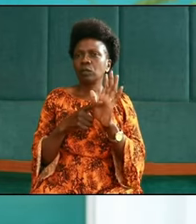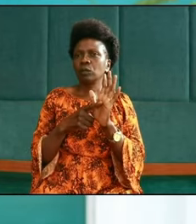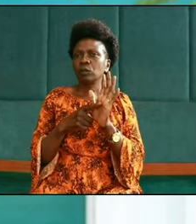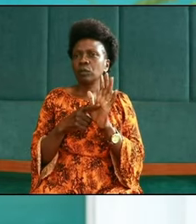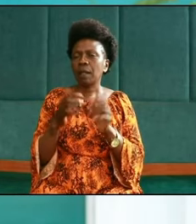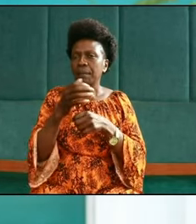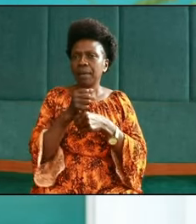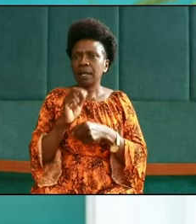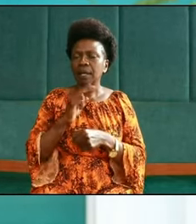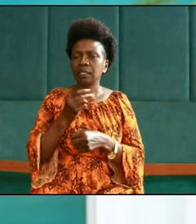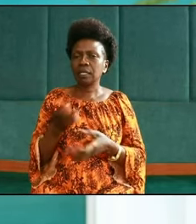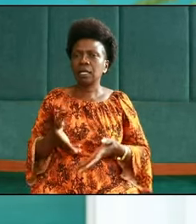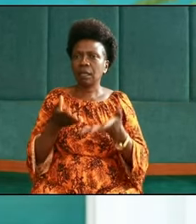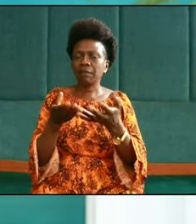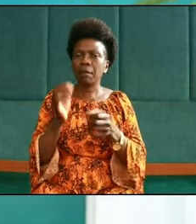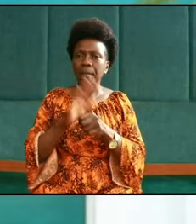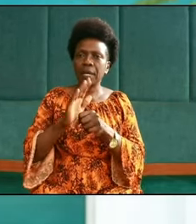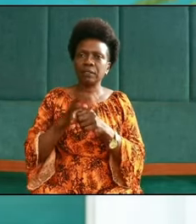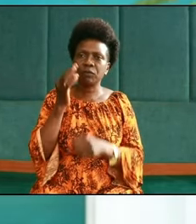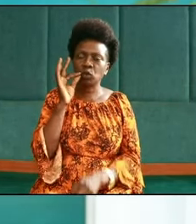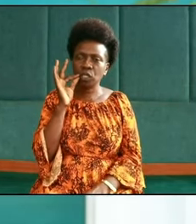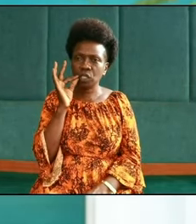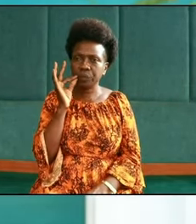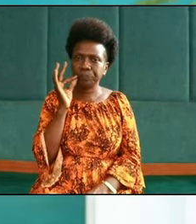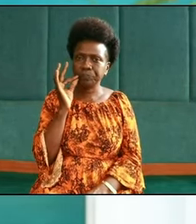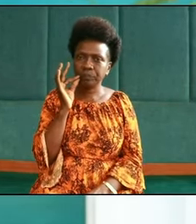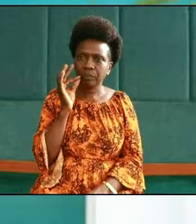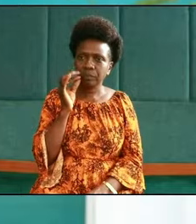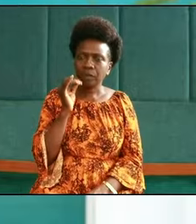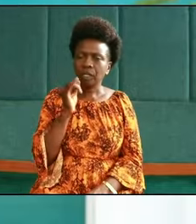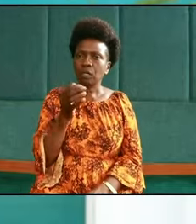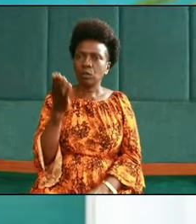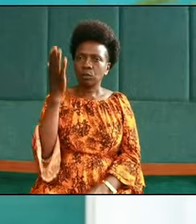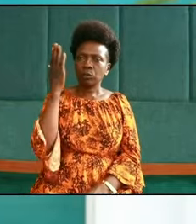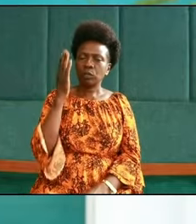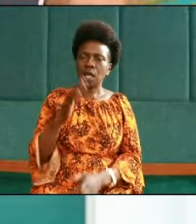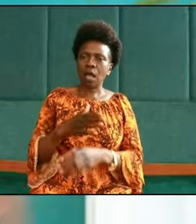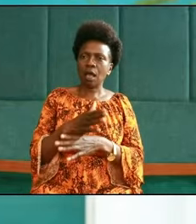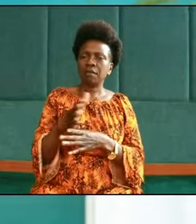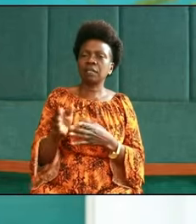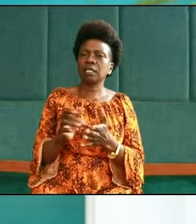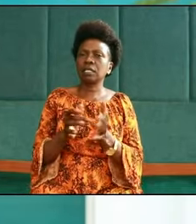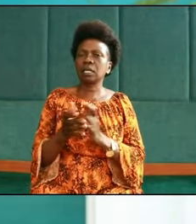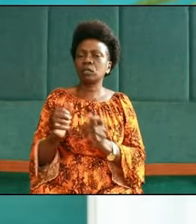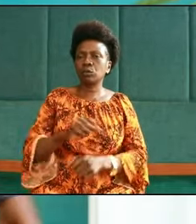and make us bear much fruit. It was after Jesus